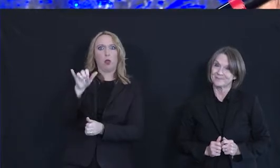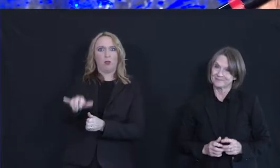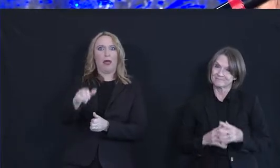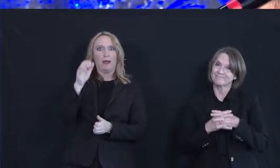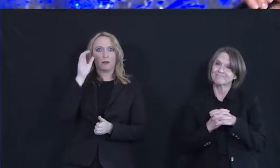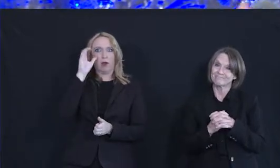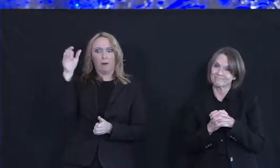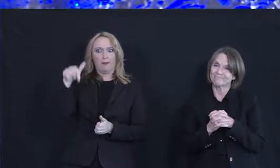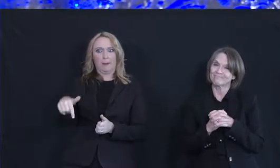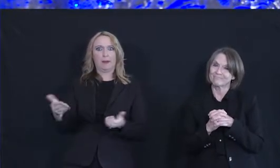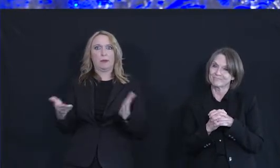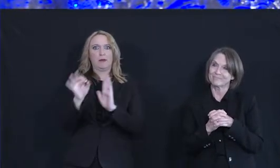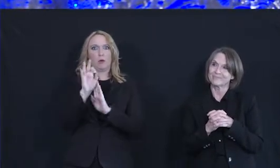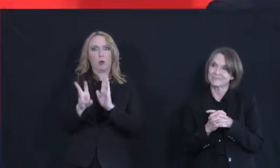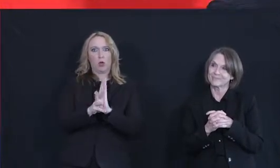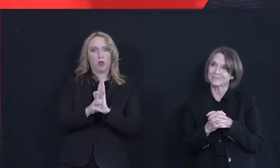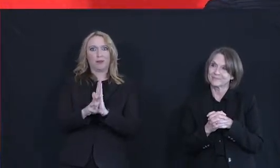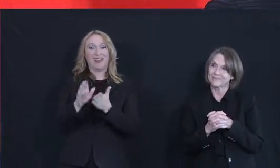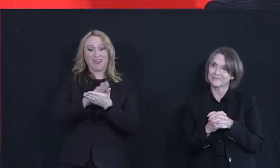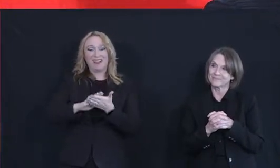Investments are in this budget